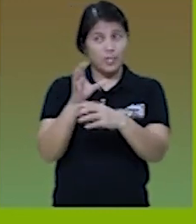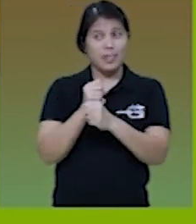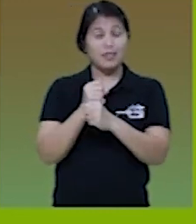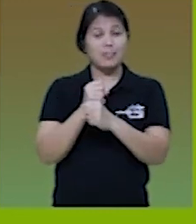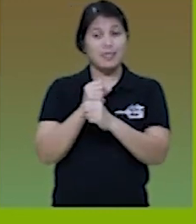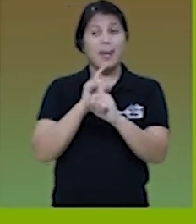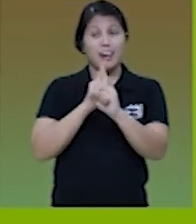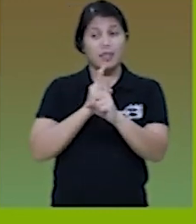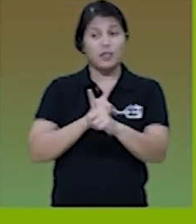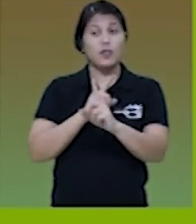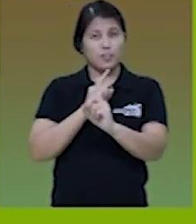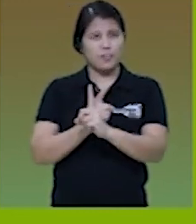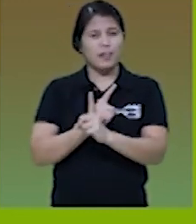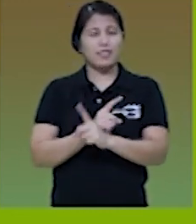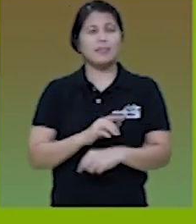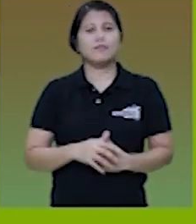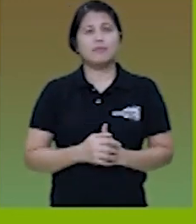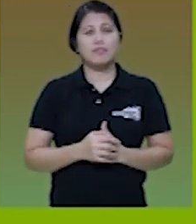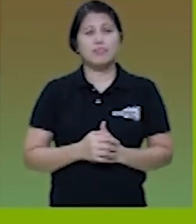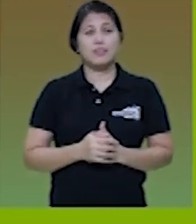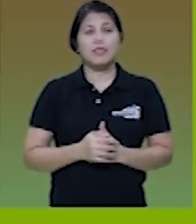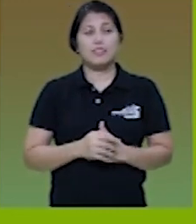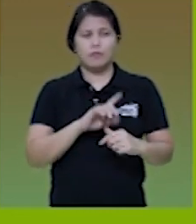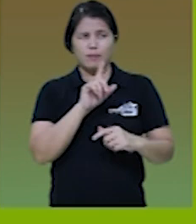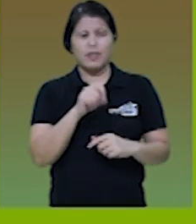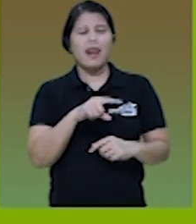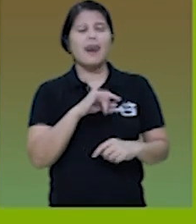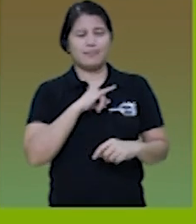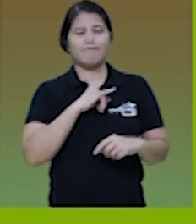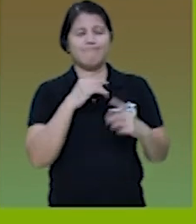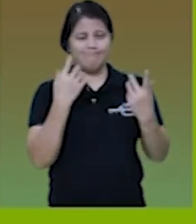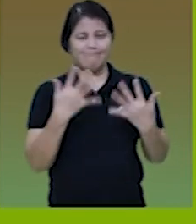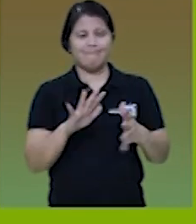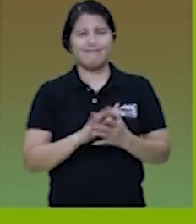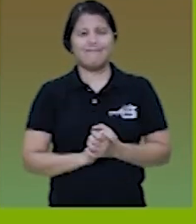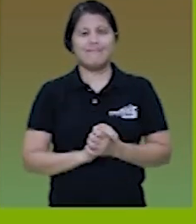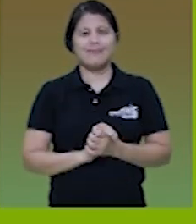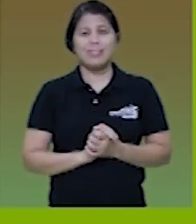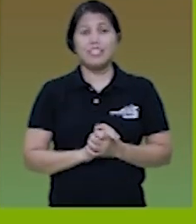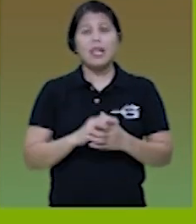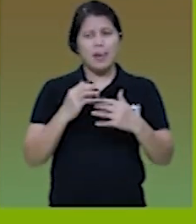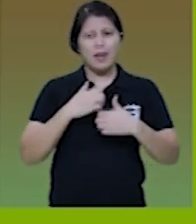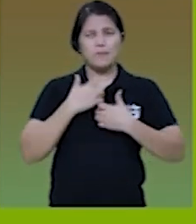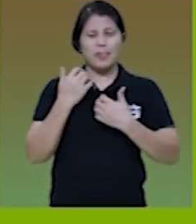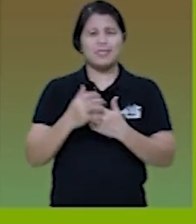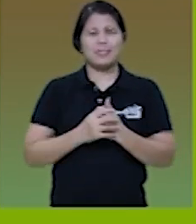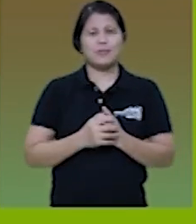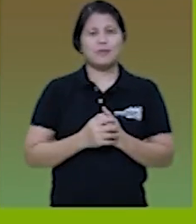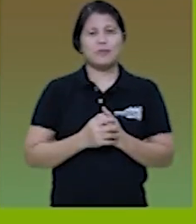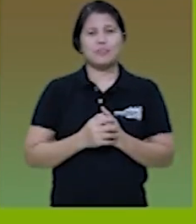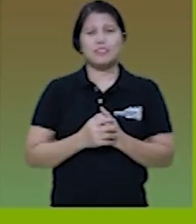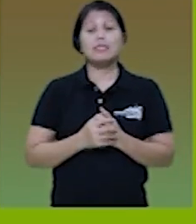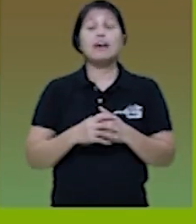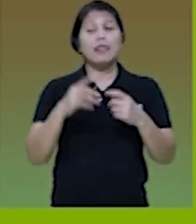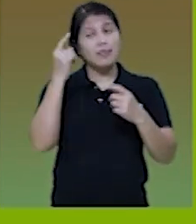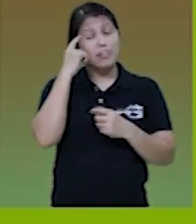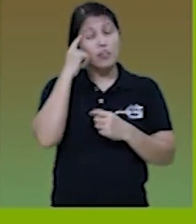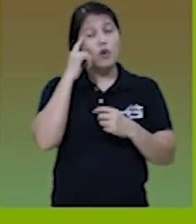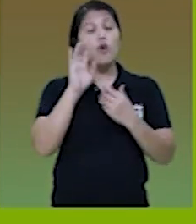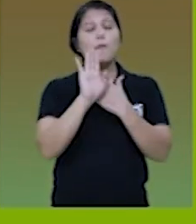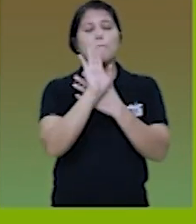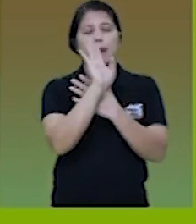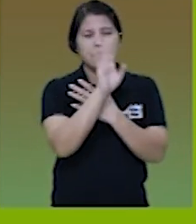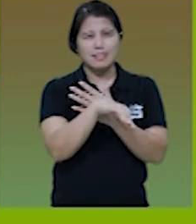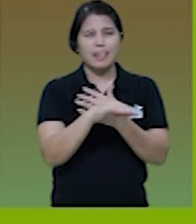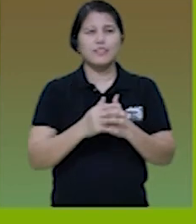in the activity? I did! That's impressive. I think we have to go back.